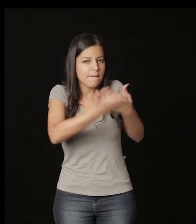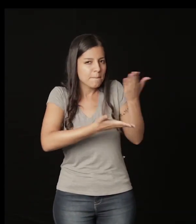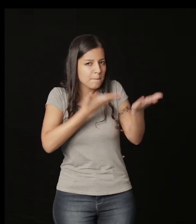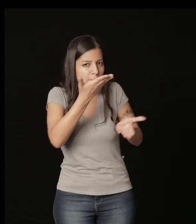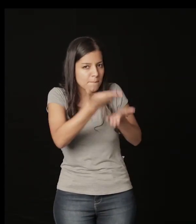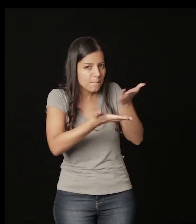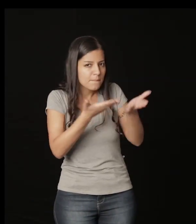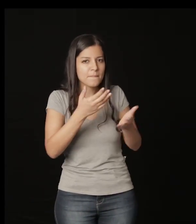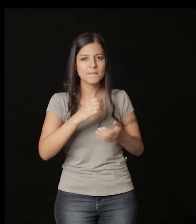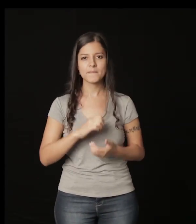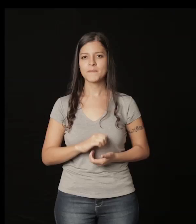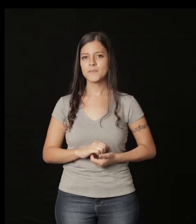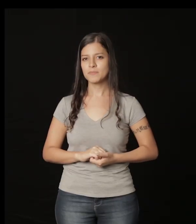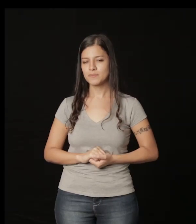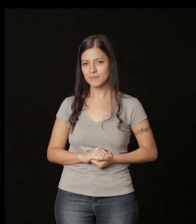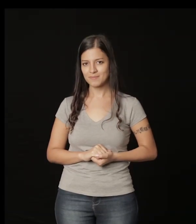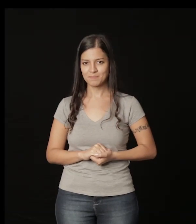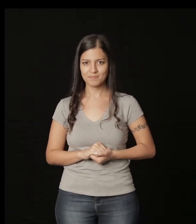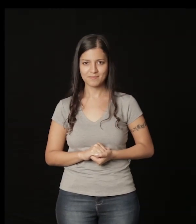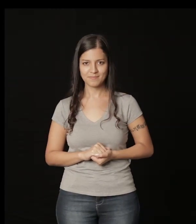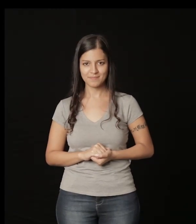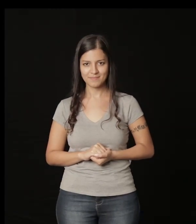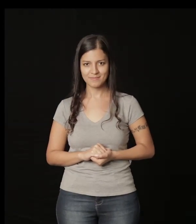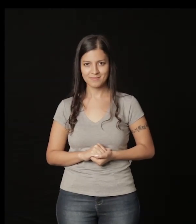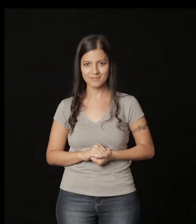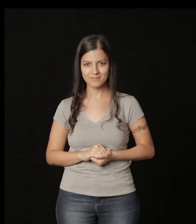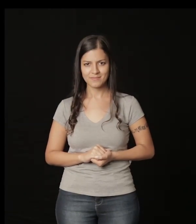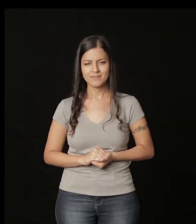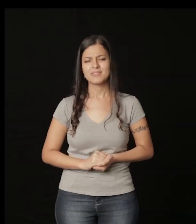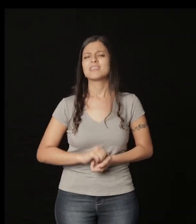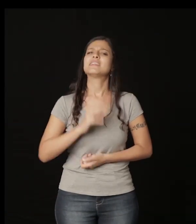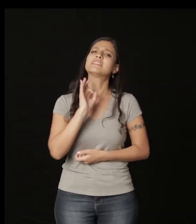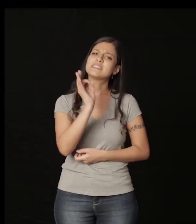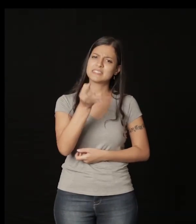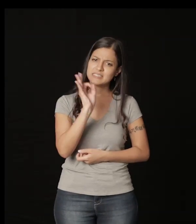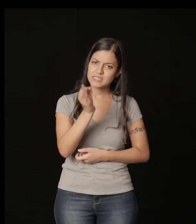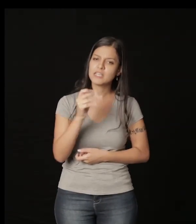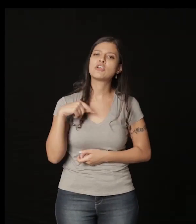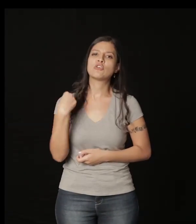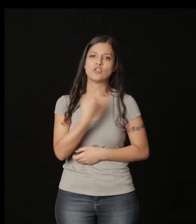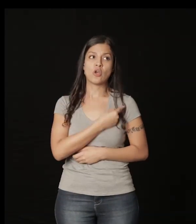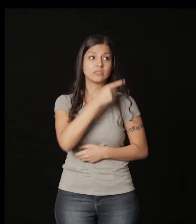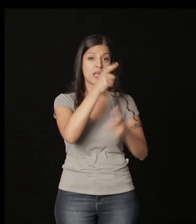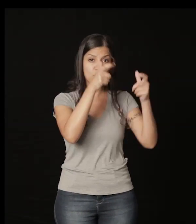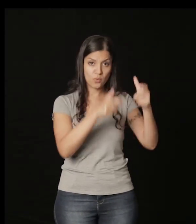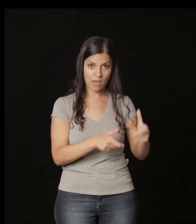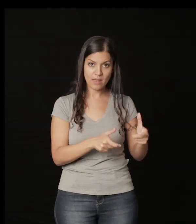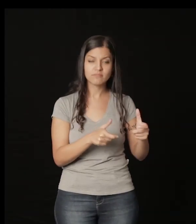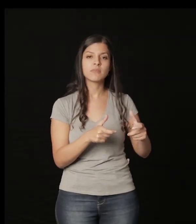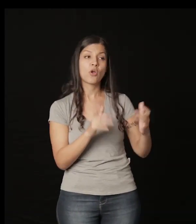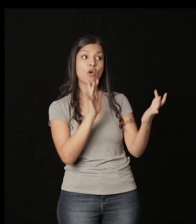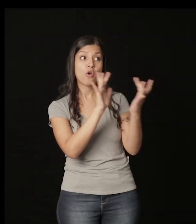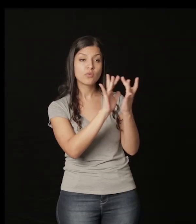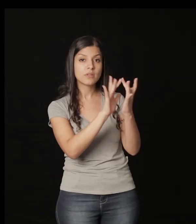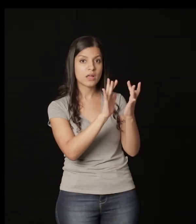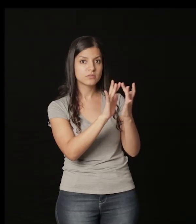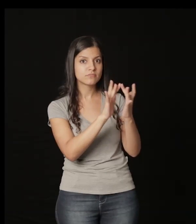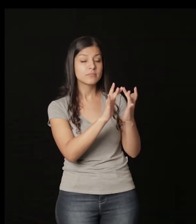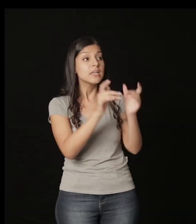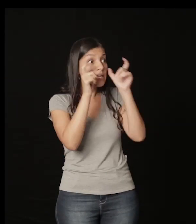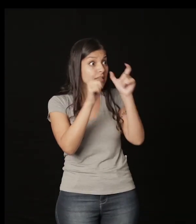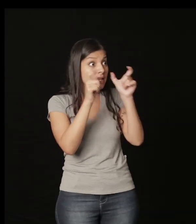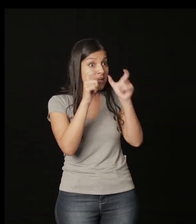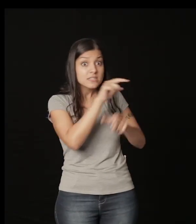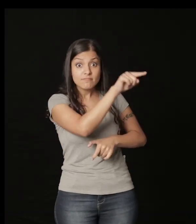being convincing. And so, yes, we approached the cadet camp and we were genuinely